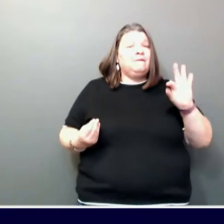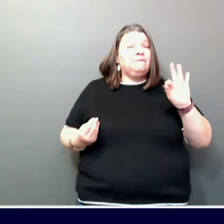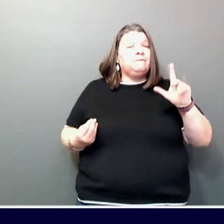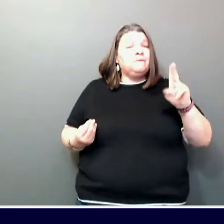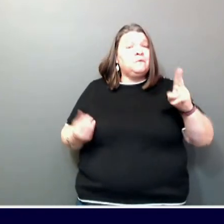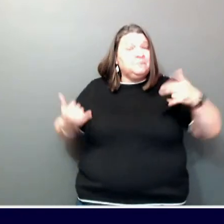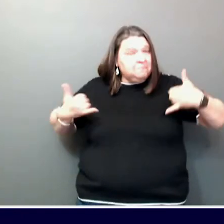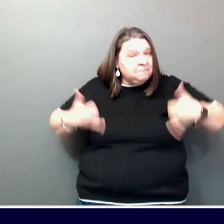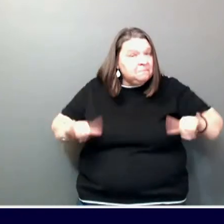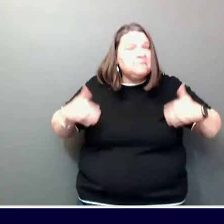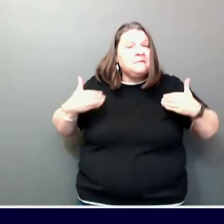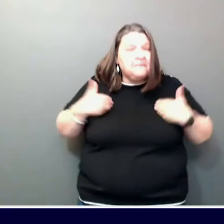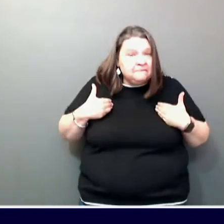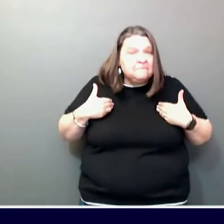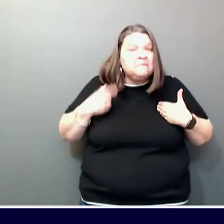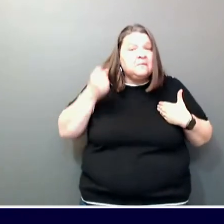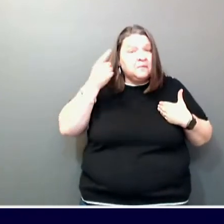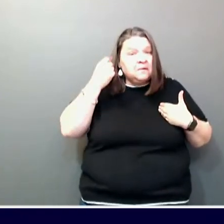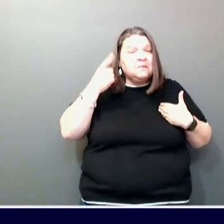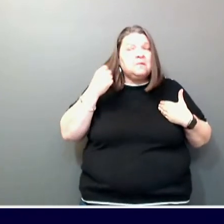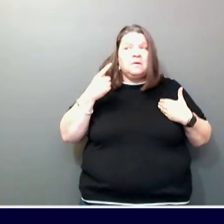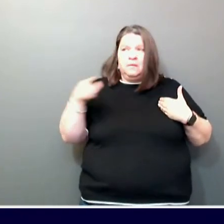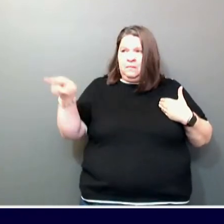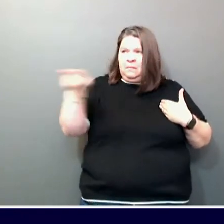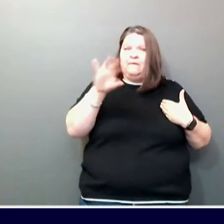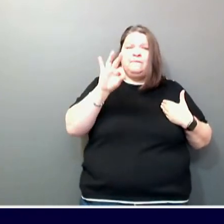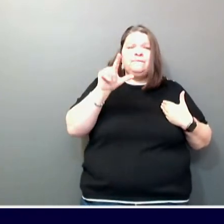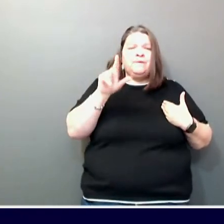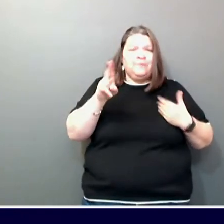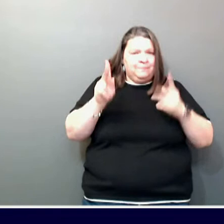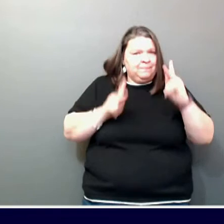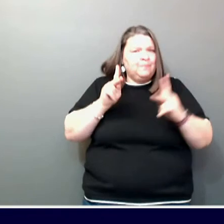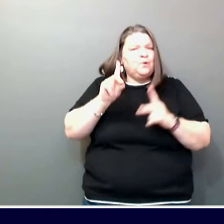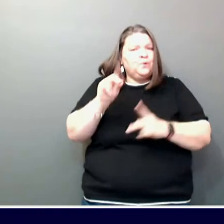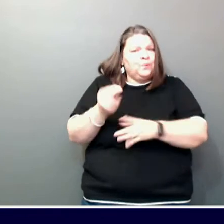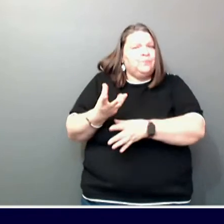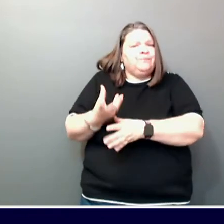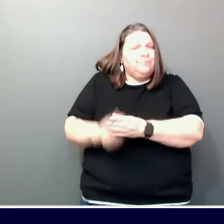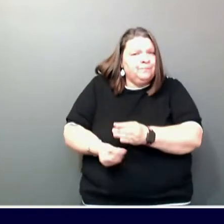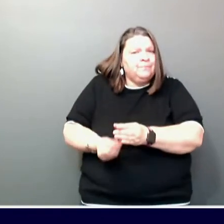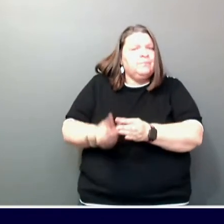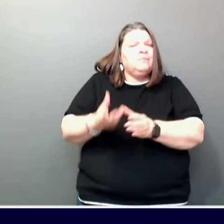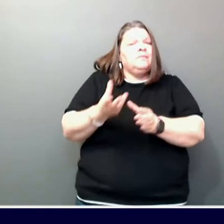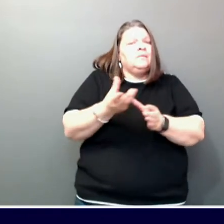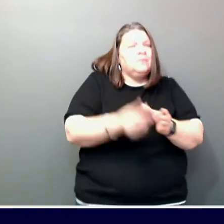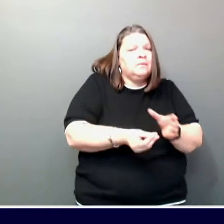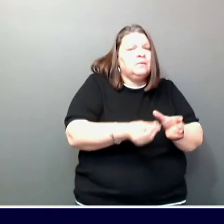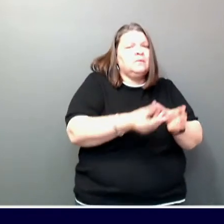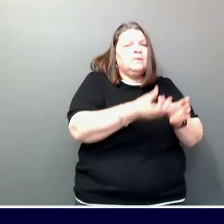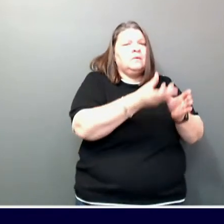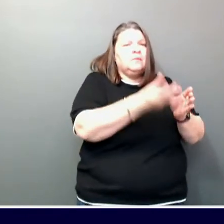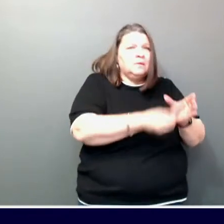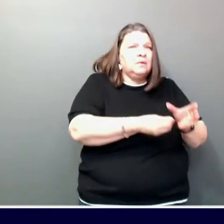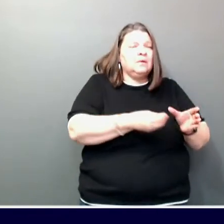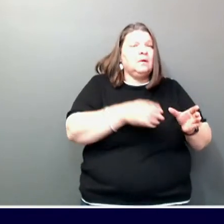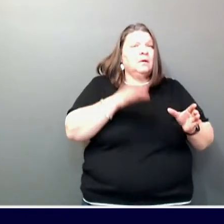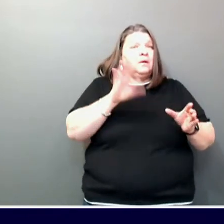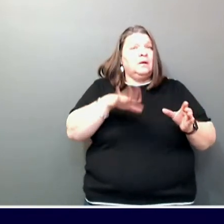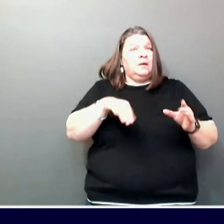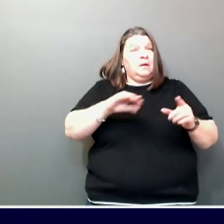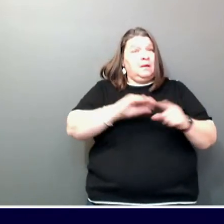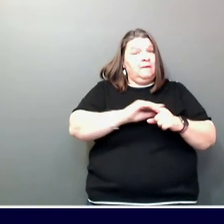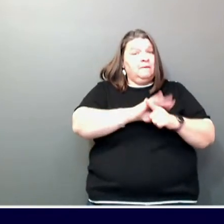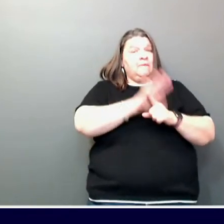steel ourselves such that if and when those upswings happen, maybe they will be seasonal, maybe they will be driven by